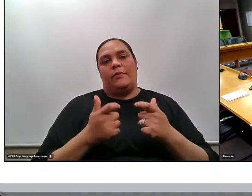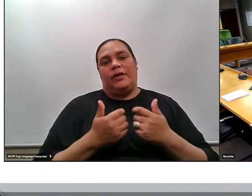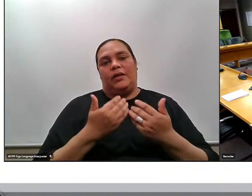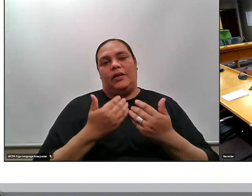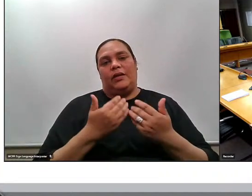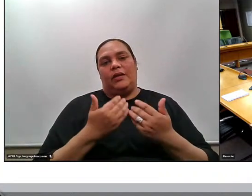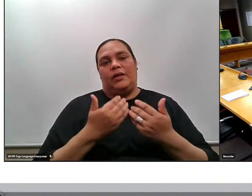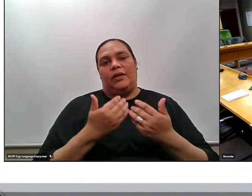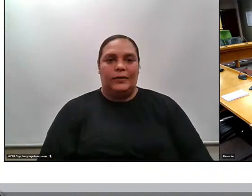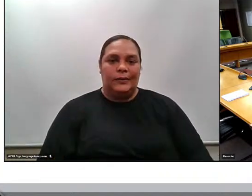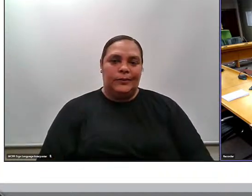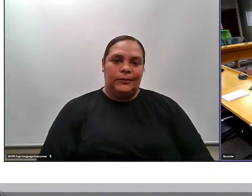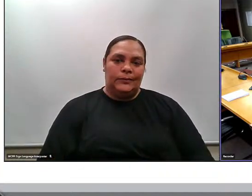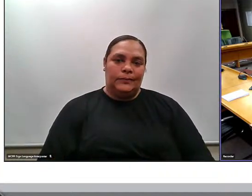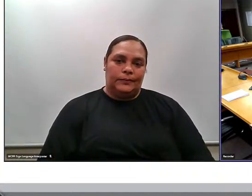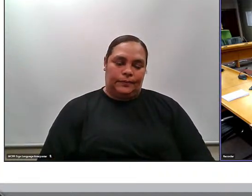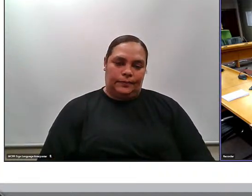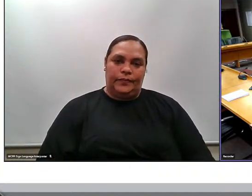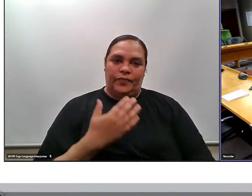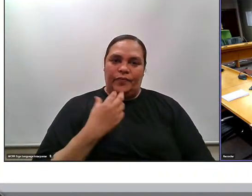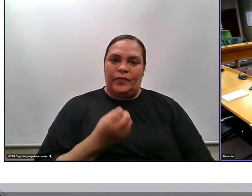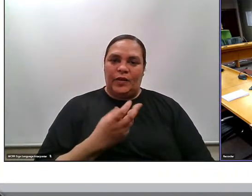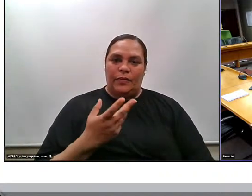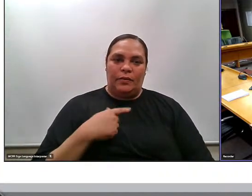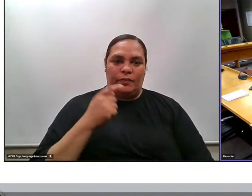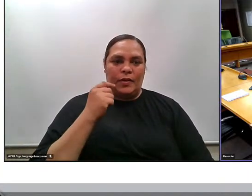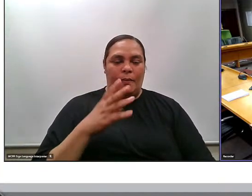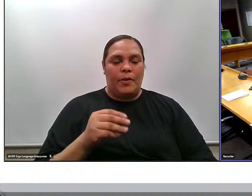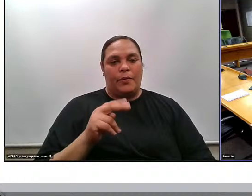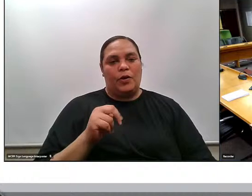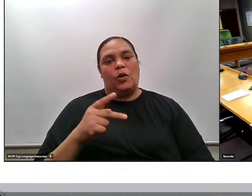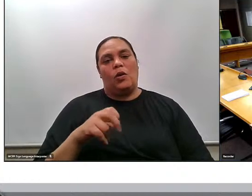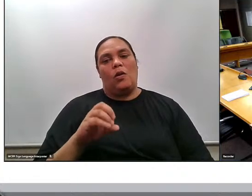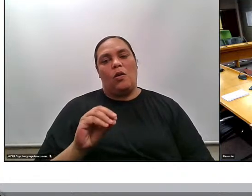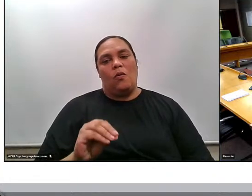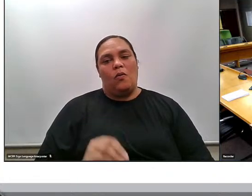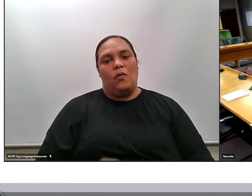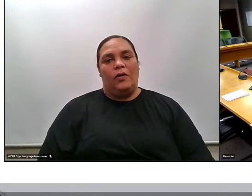you. Thank you very much. I recognize Member Nkontlo.